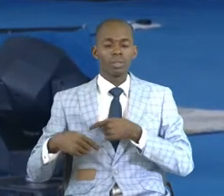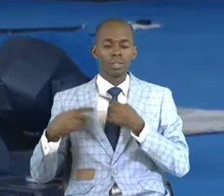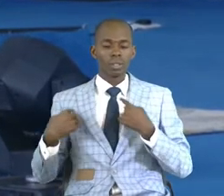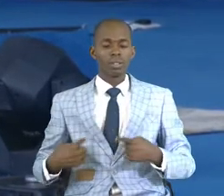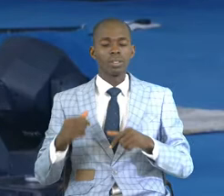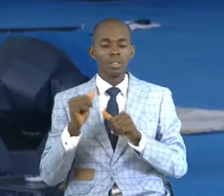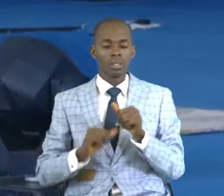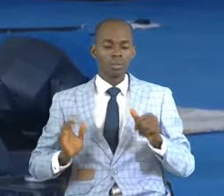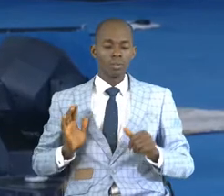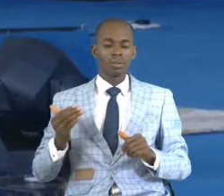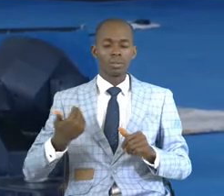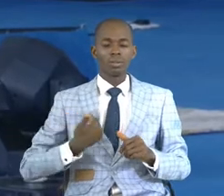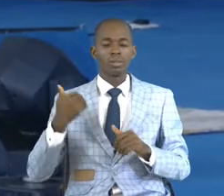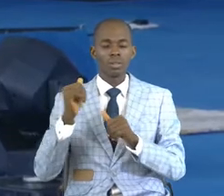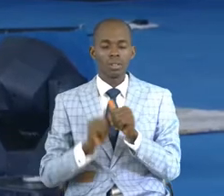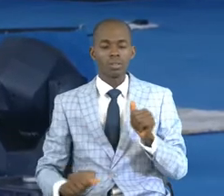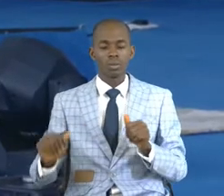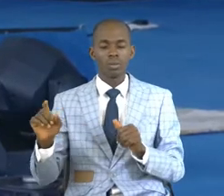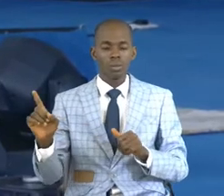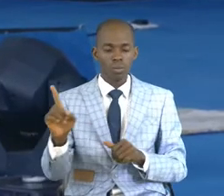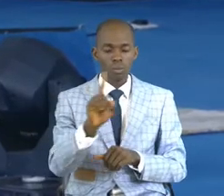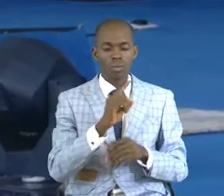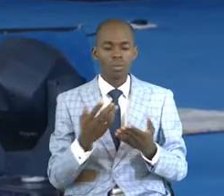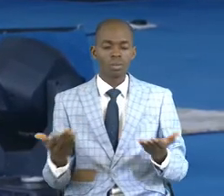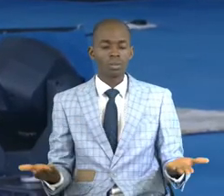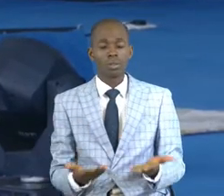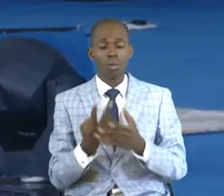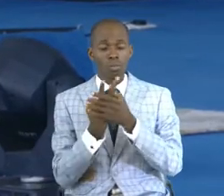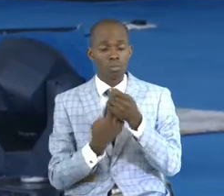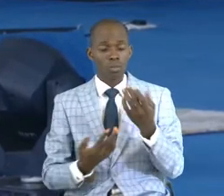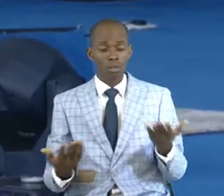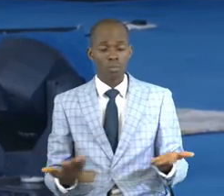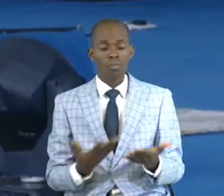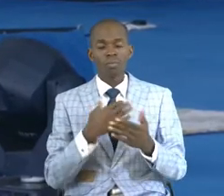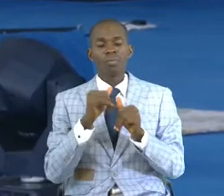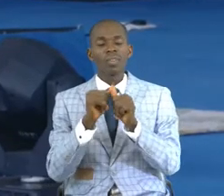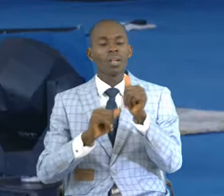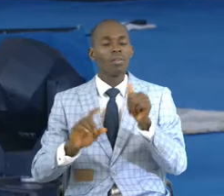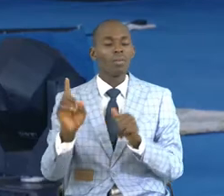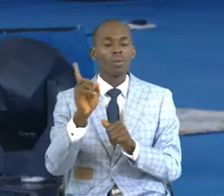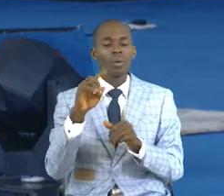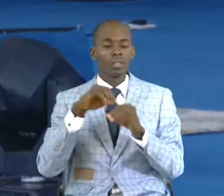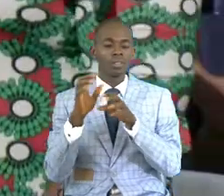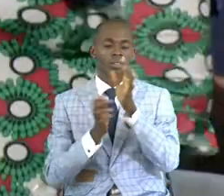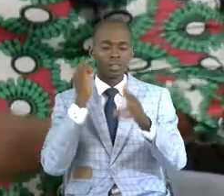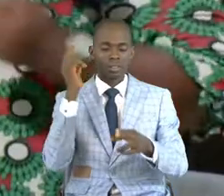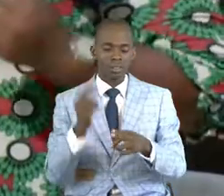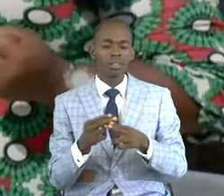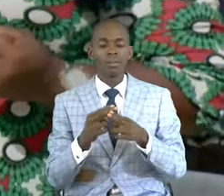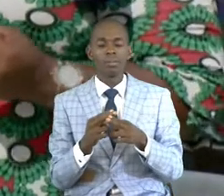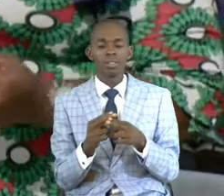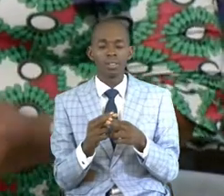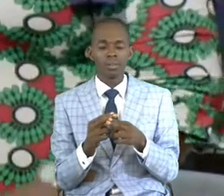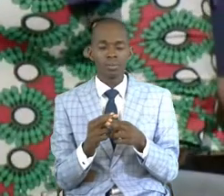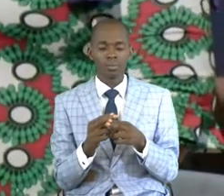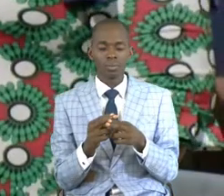soul, everyone present, both here and everywhere in Jesus' name.